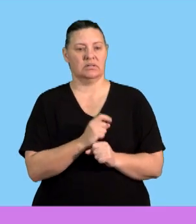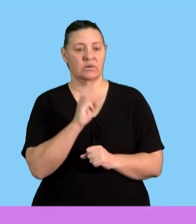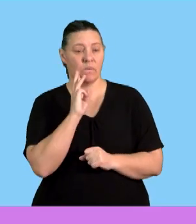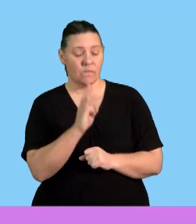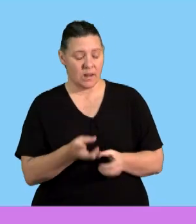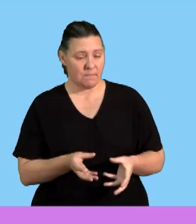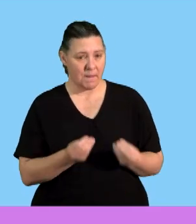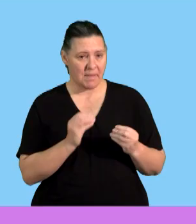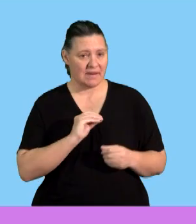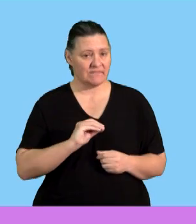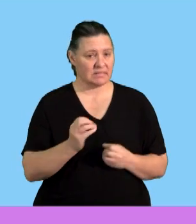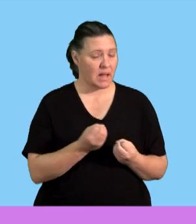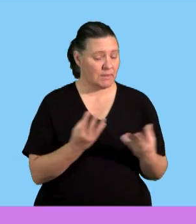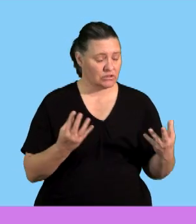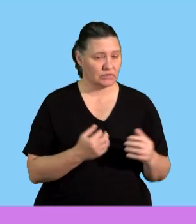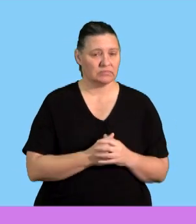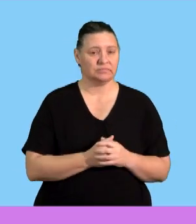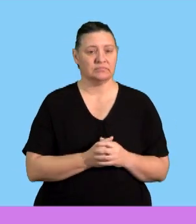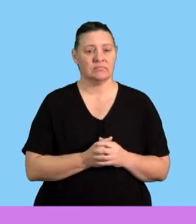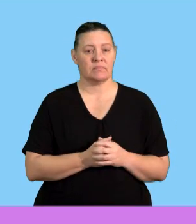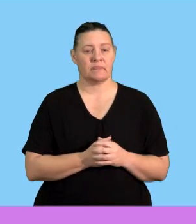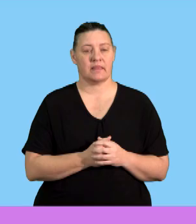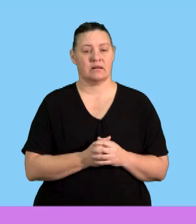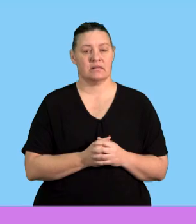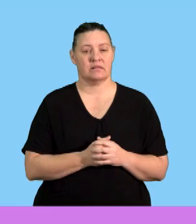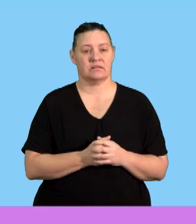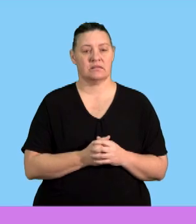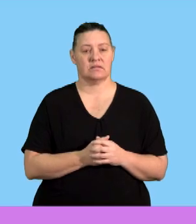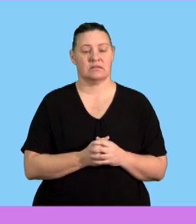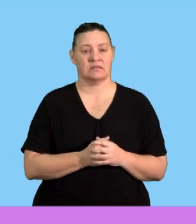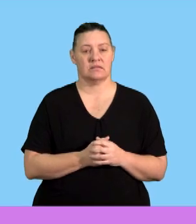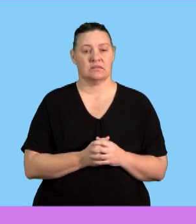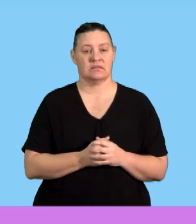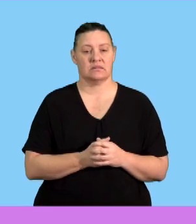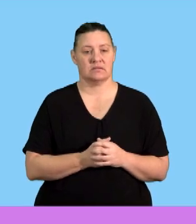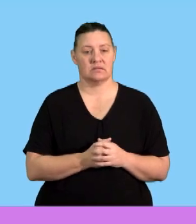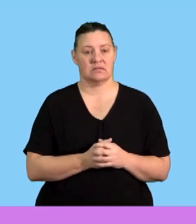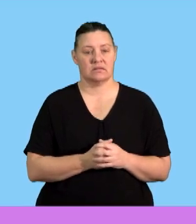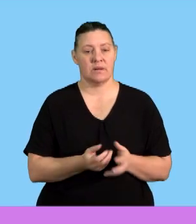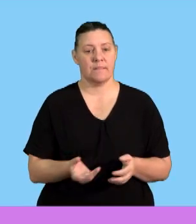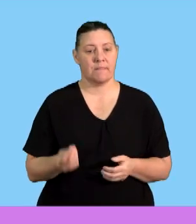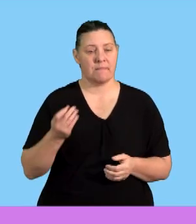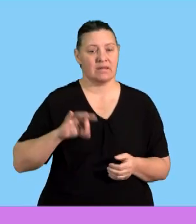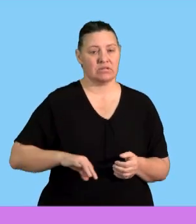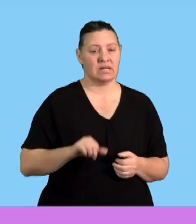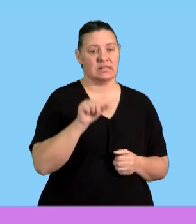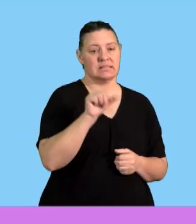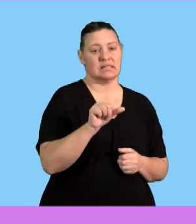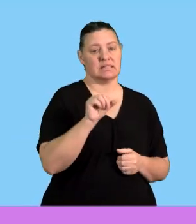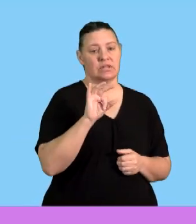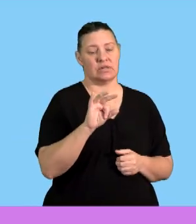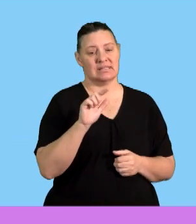she is going to invest for 8 years, so she's going to earn